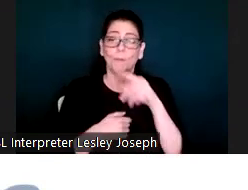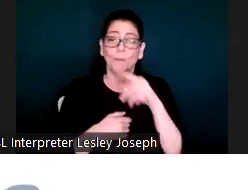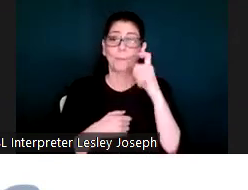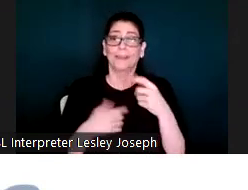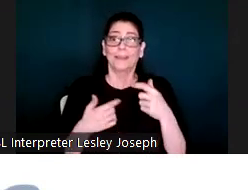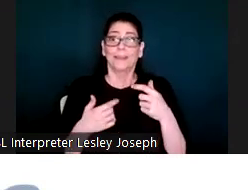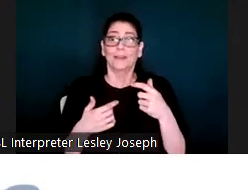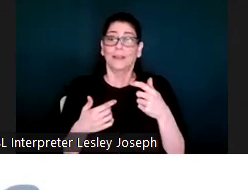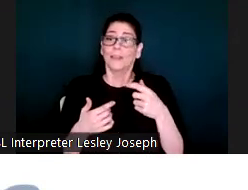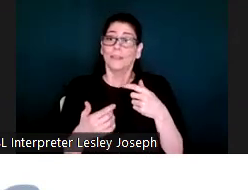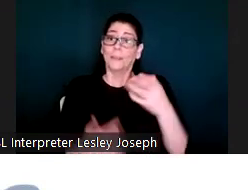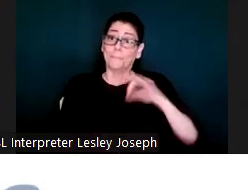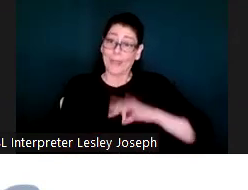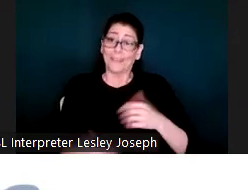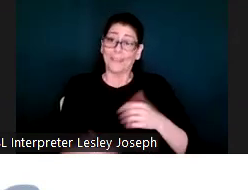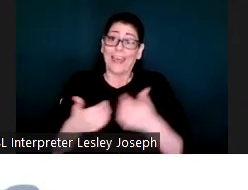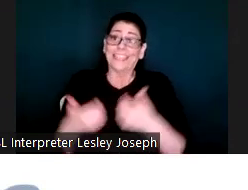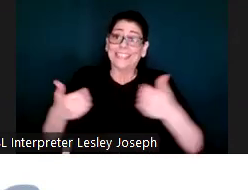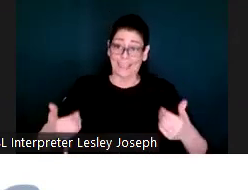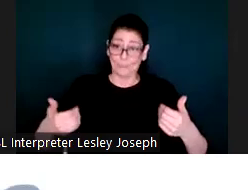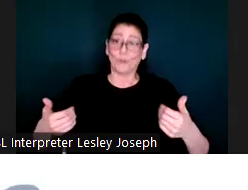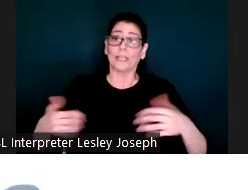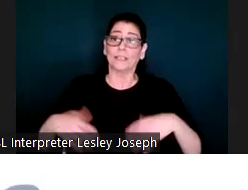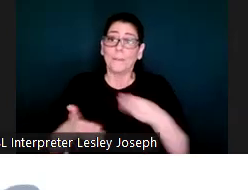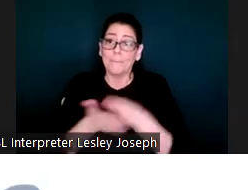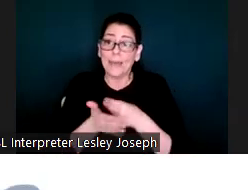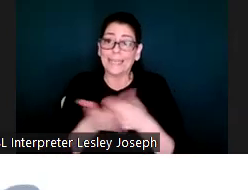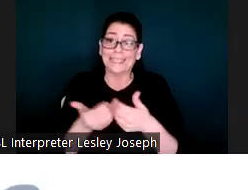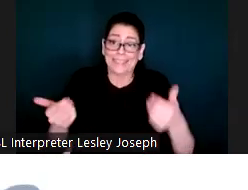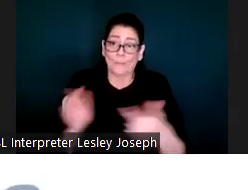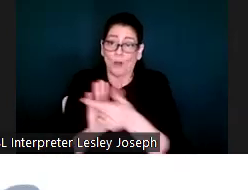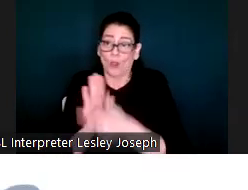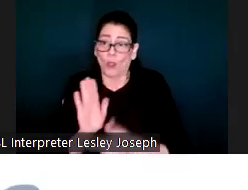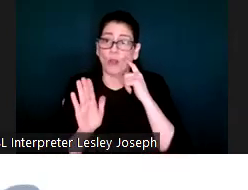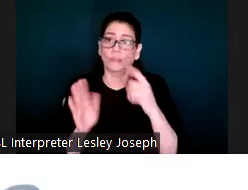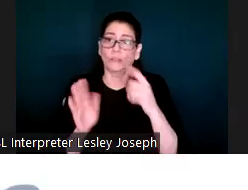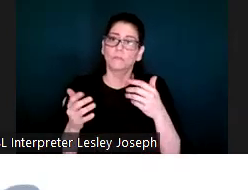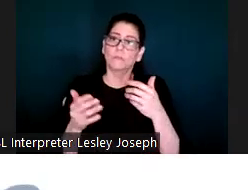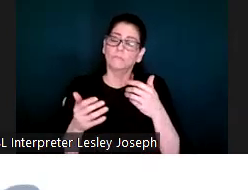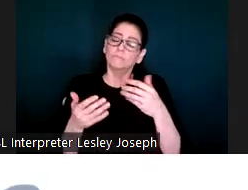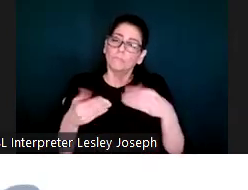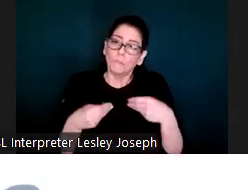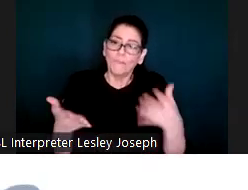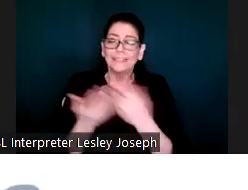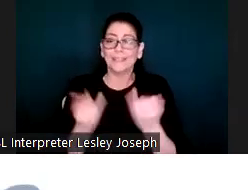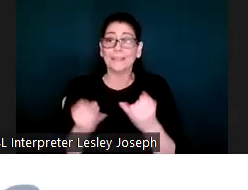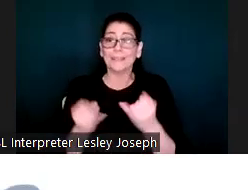the state statute and funding allows some autonomy for the two programs to interact with each other.